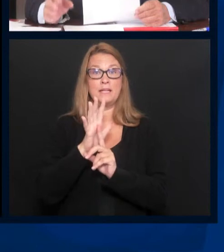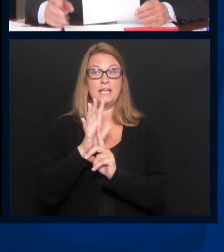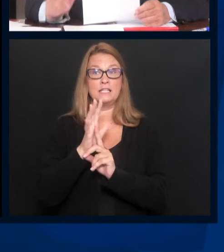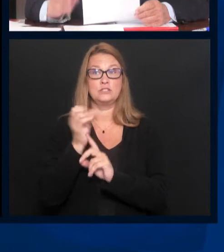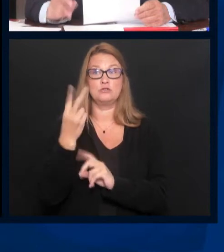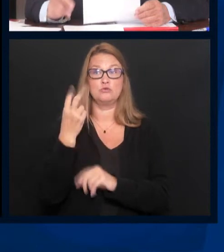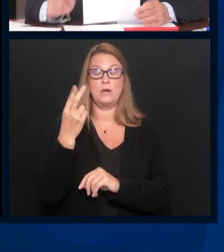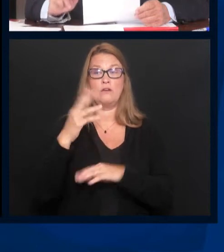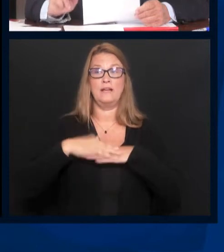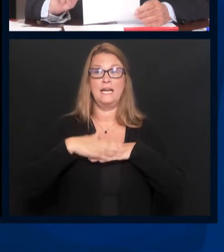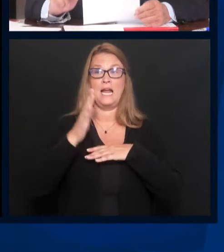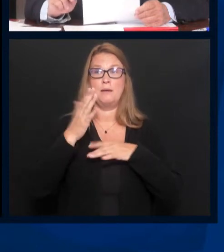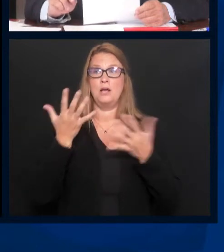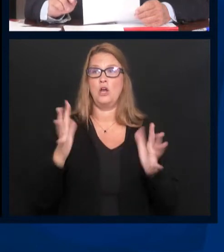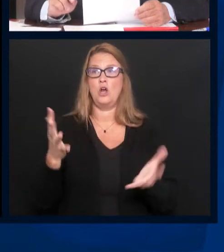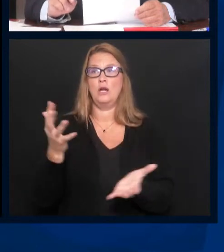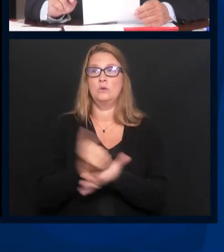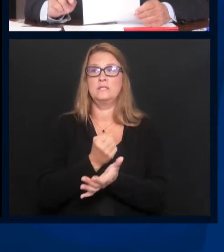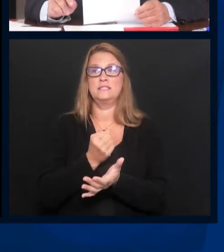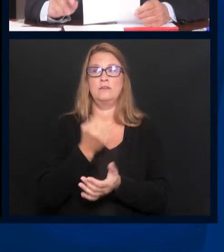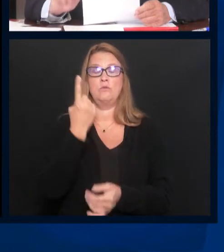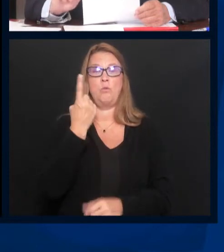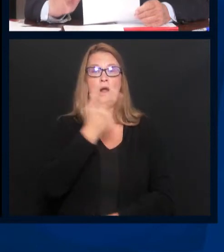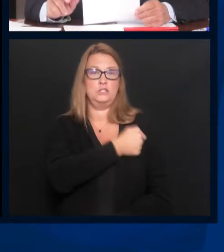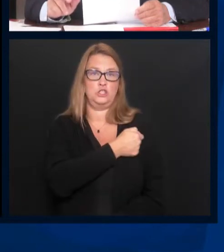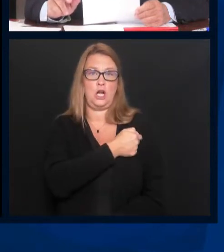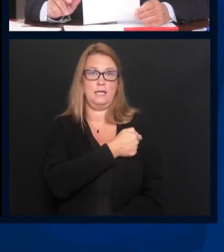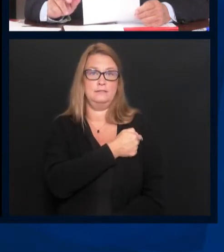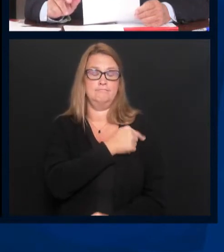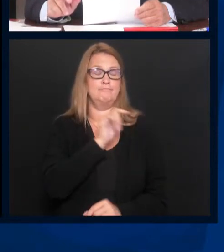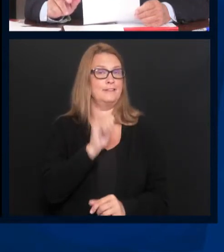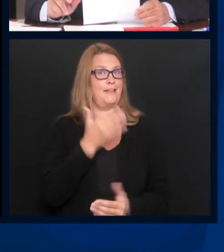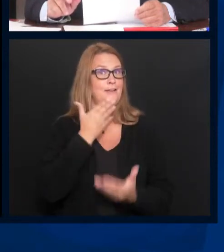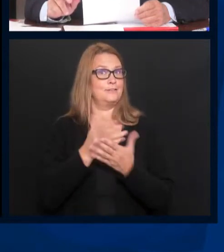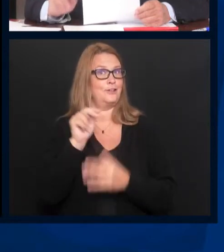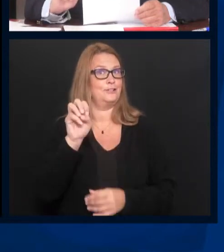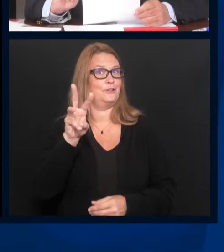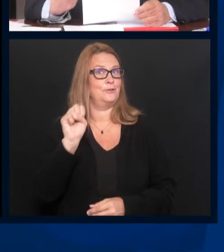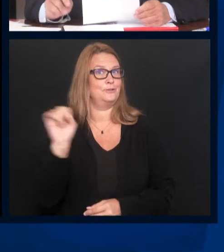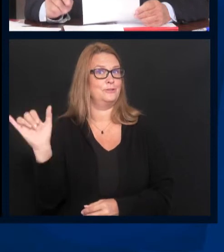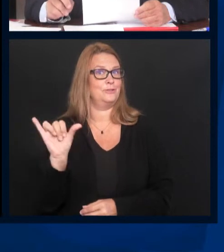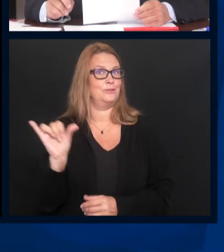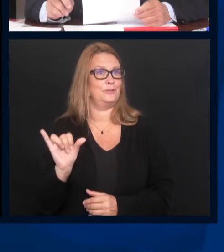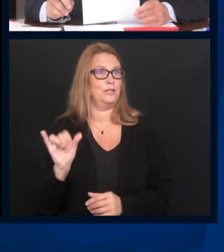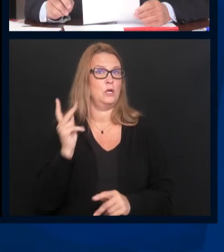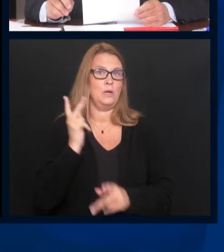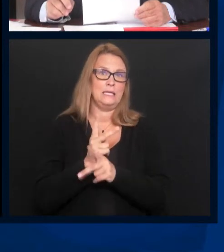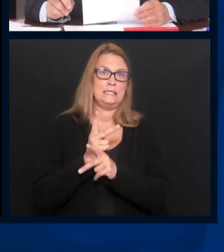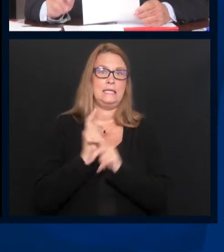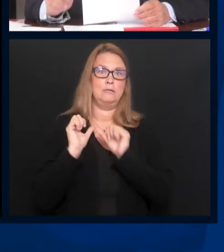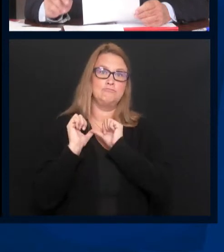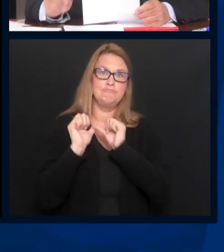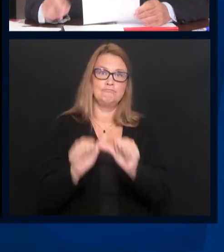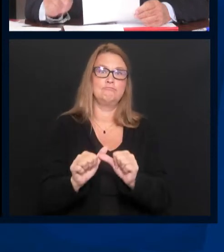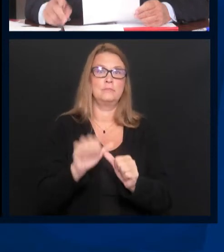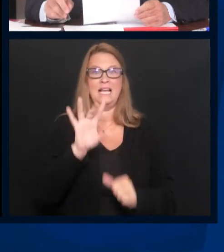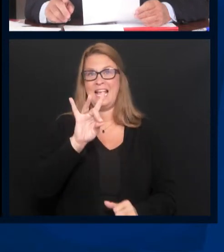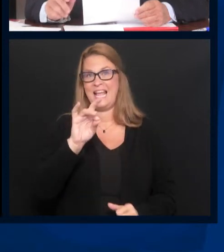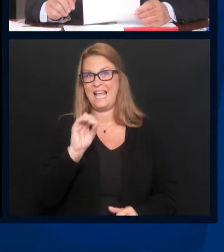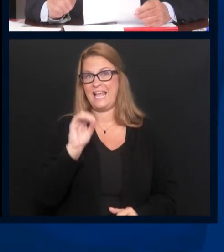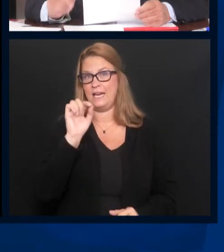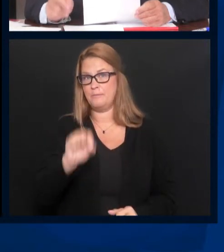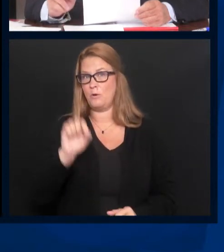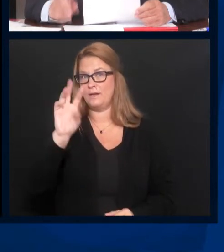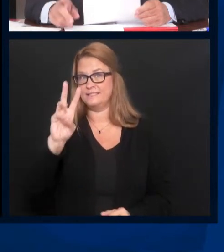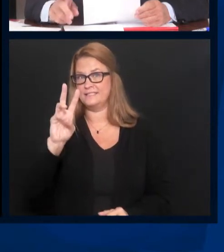12 and above, that have received at least one shot. And that's great too. We want to keep pouring it on that. We're at